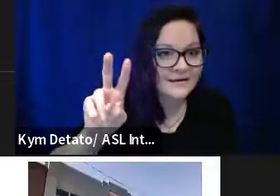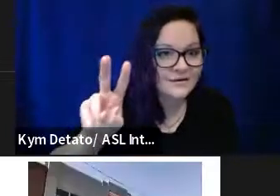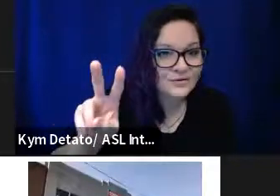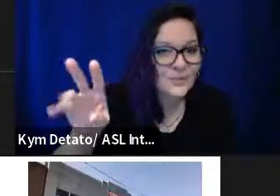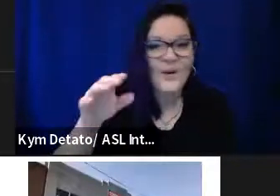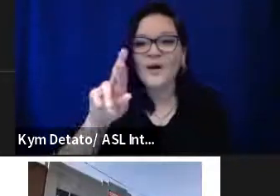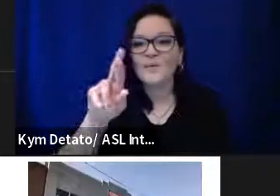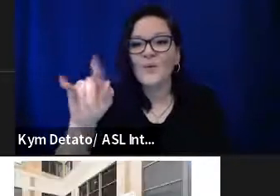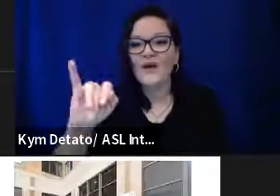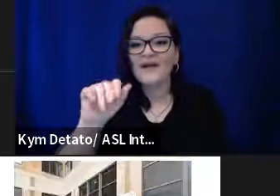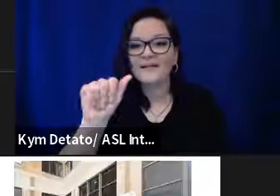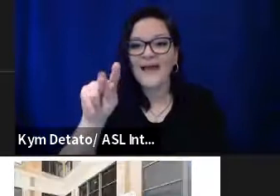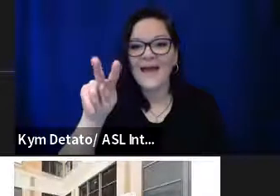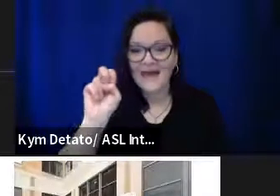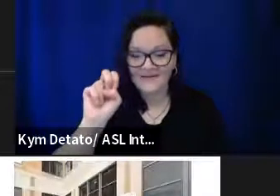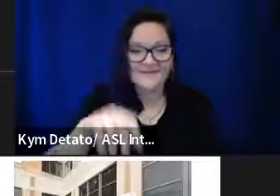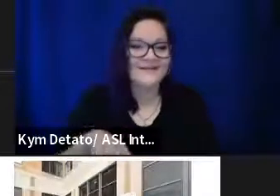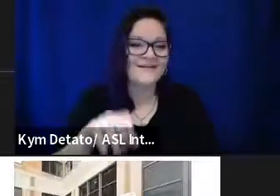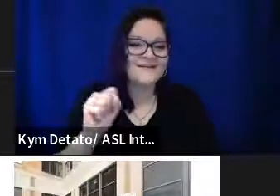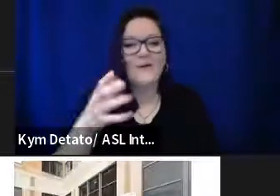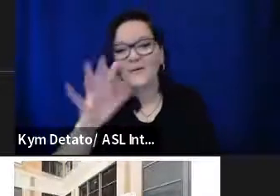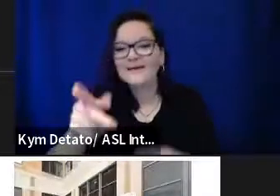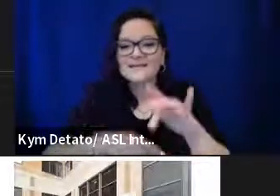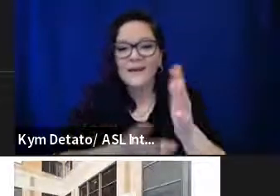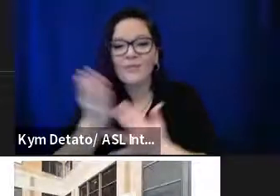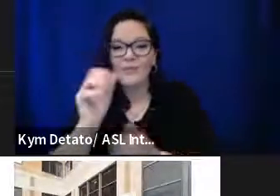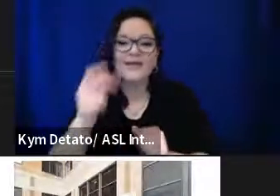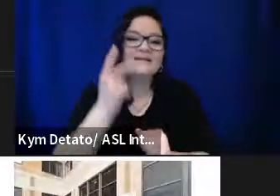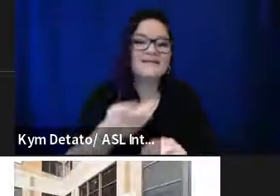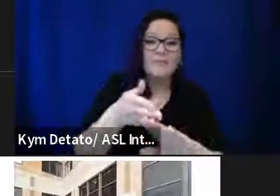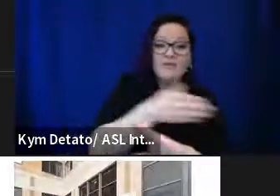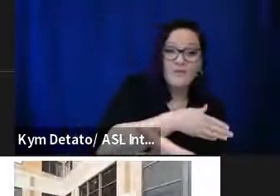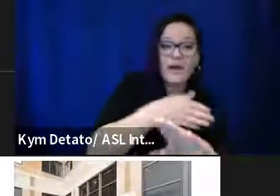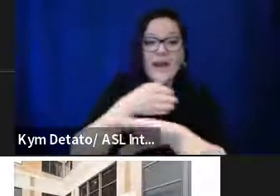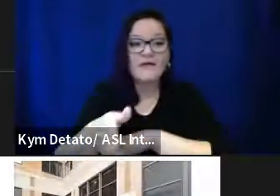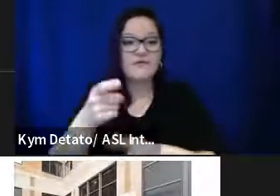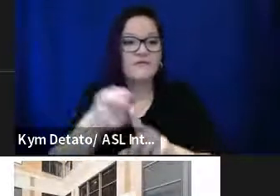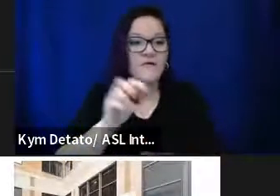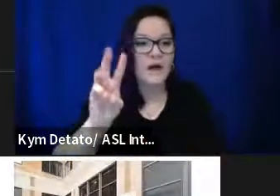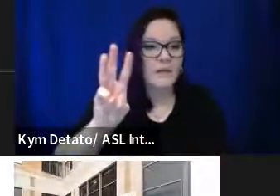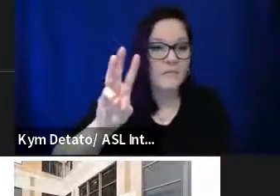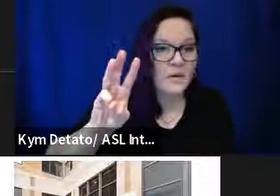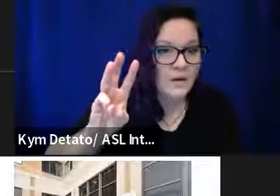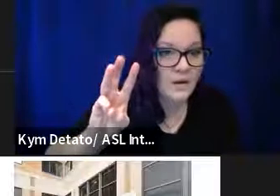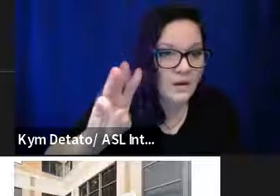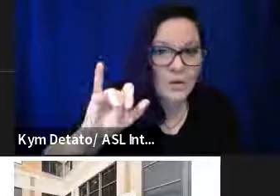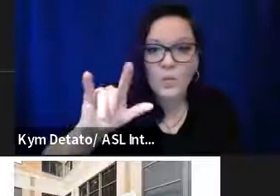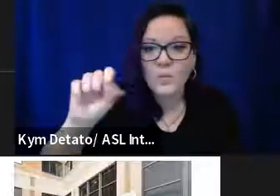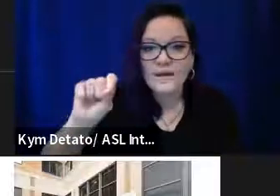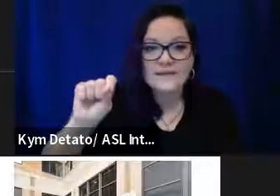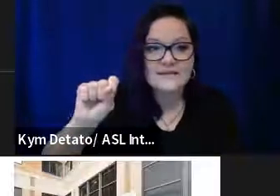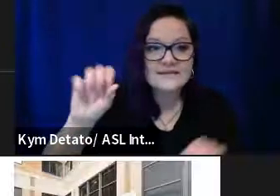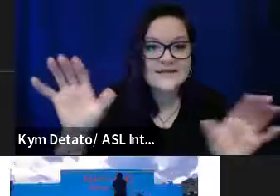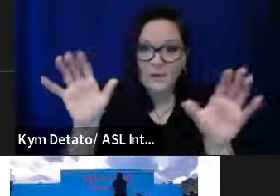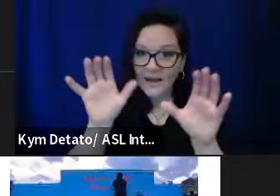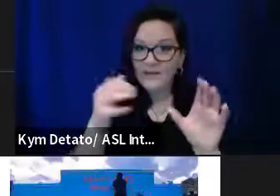Yeah, so I'll just go ahead and kind of skip through. You can sort of see the before and after from Will's Decorating, which is one of our recent